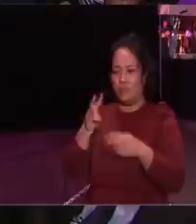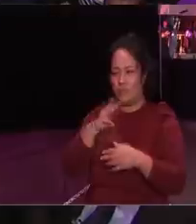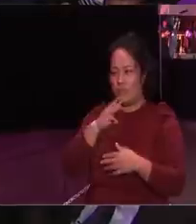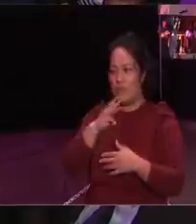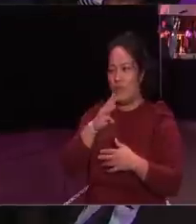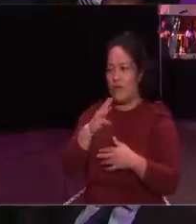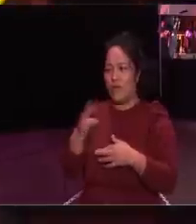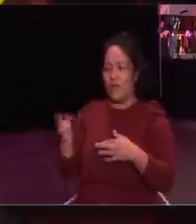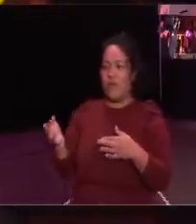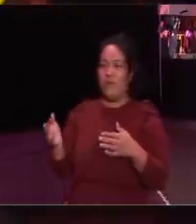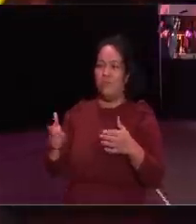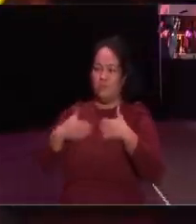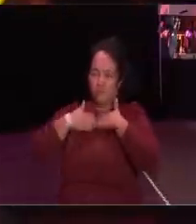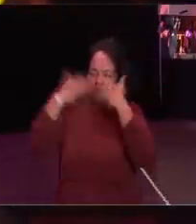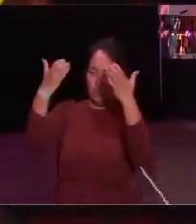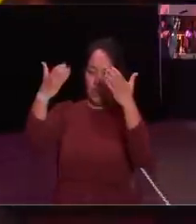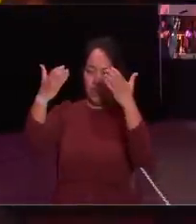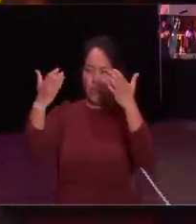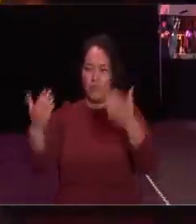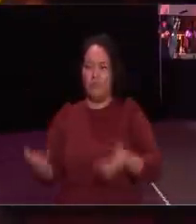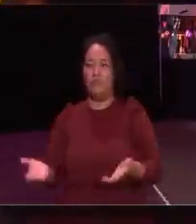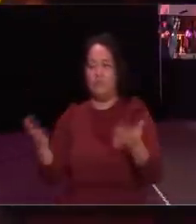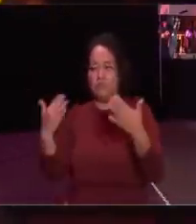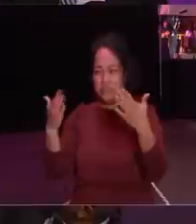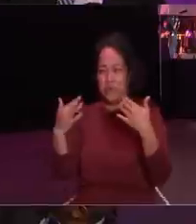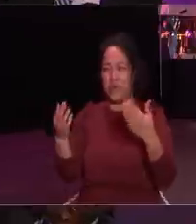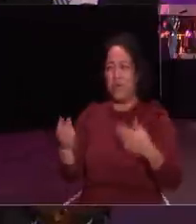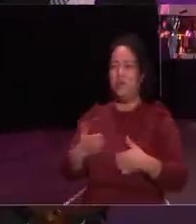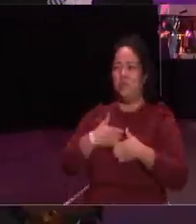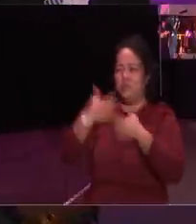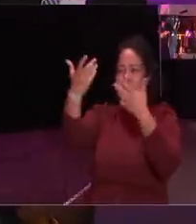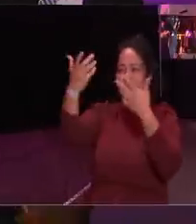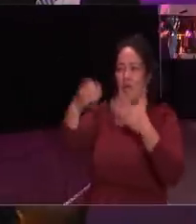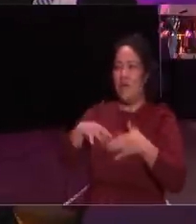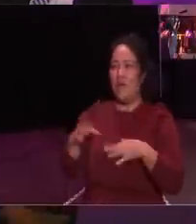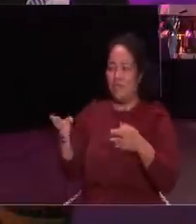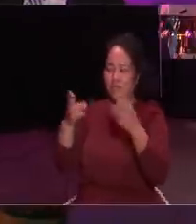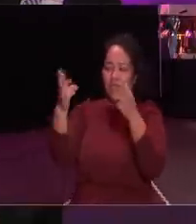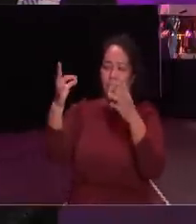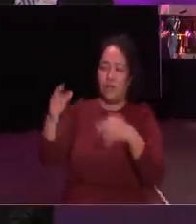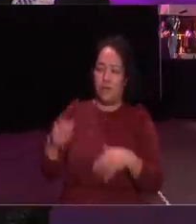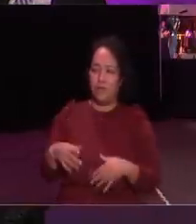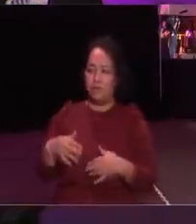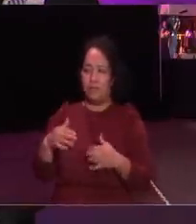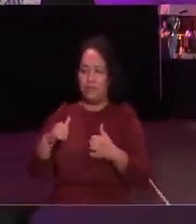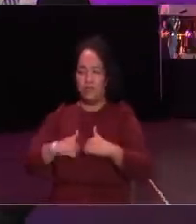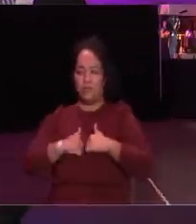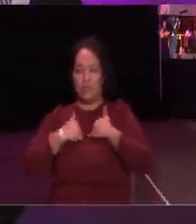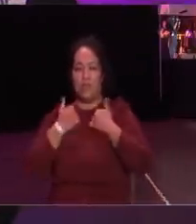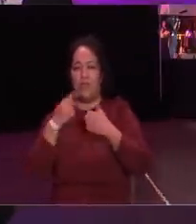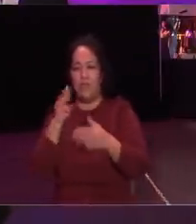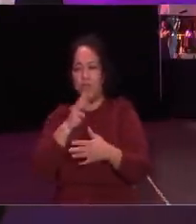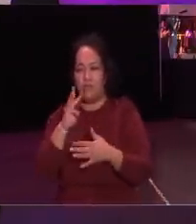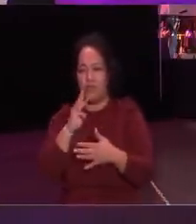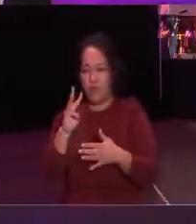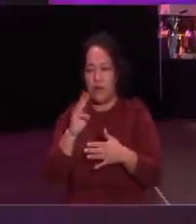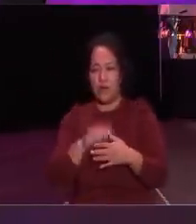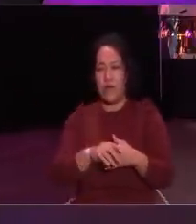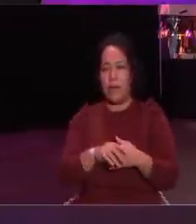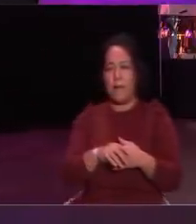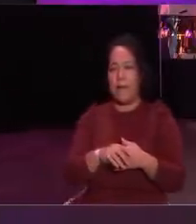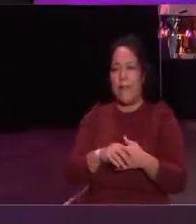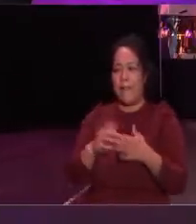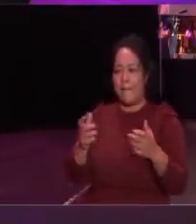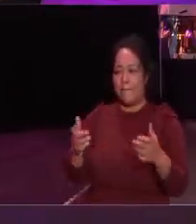water. Come on, grítalo. Shout it. Ríos de agua viva, rivers of living water. Ríos de agua viva, rivers of living water. Van a